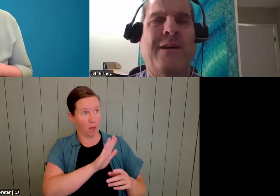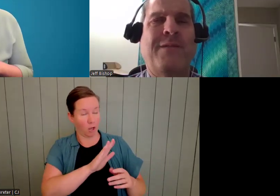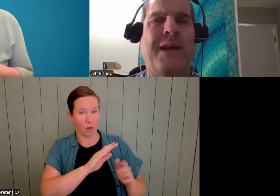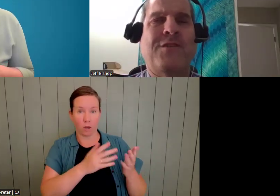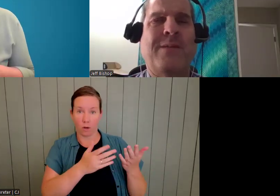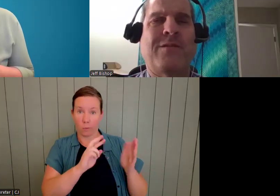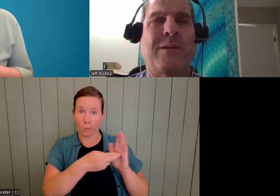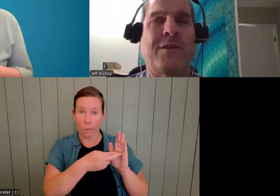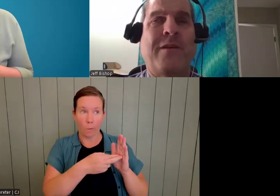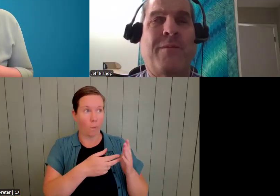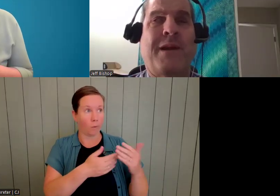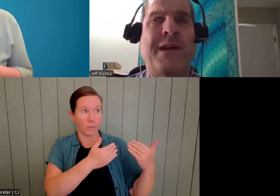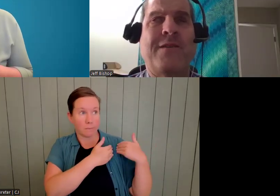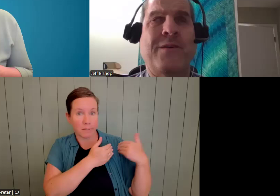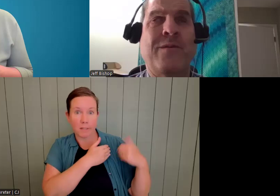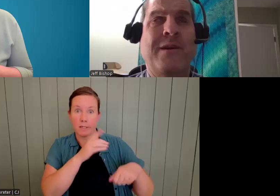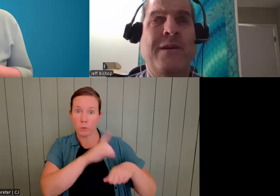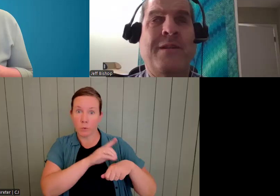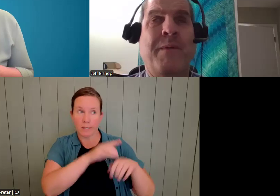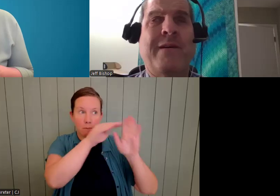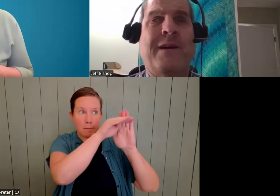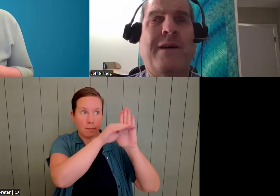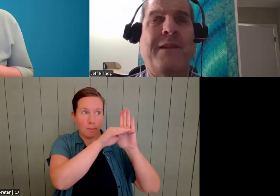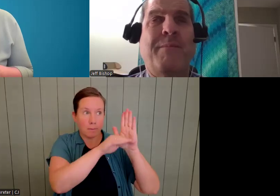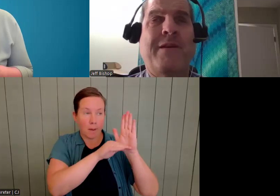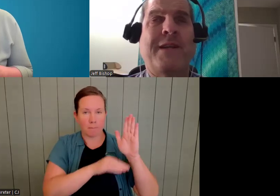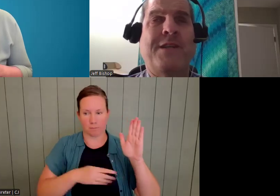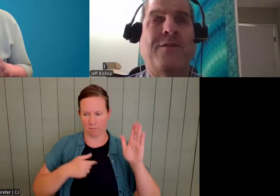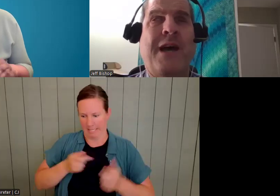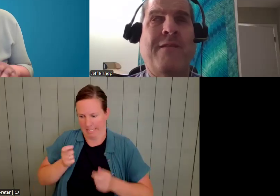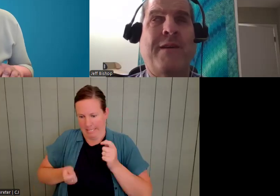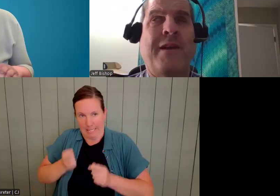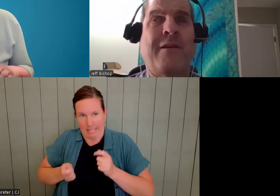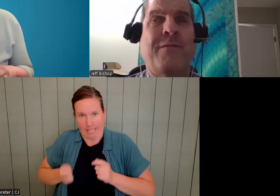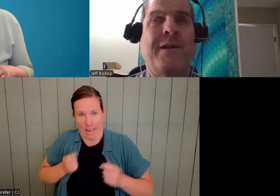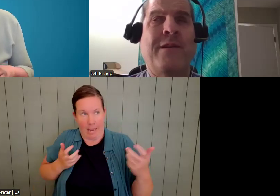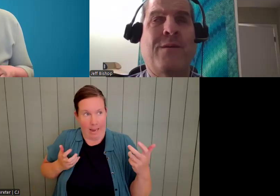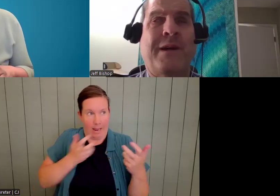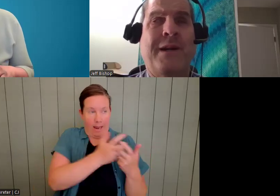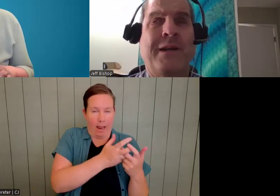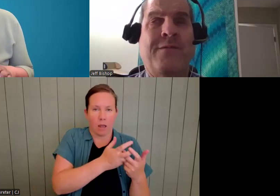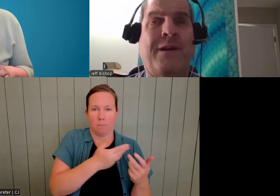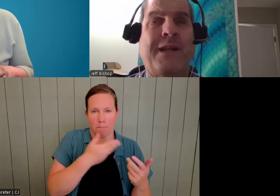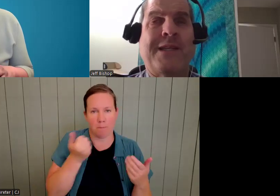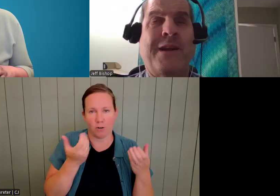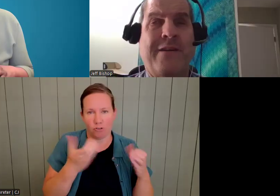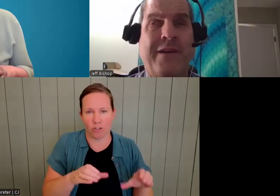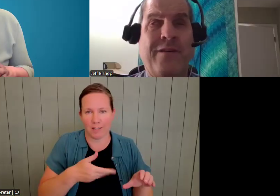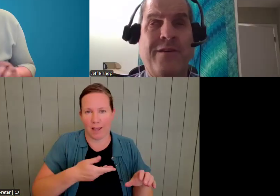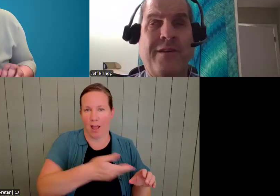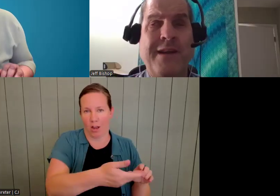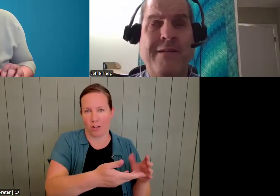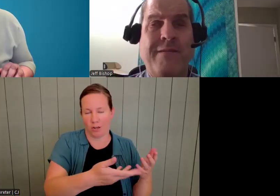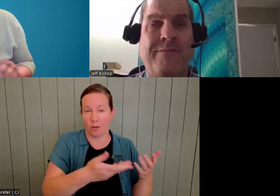duties of that job description that you're applying to, the better off and the better chance you'll have of getting your foot in the door for at least an